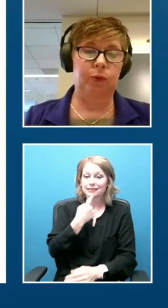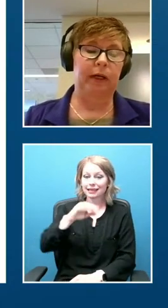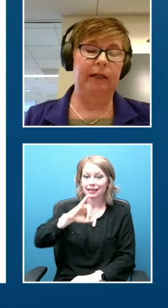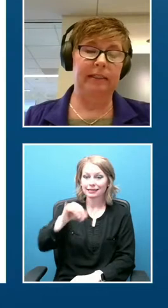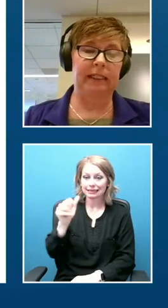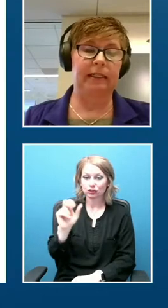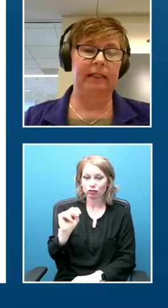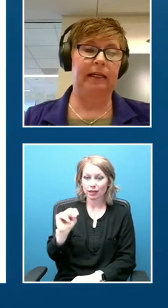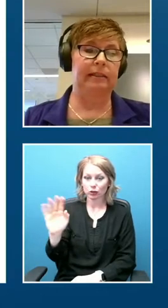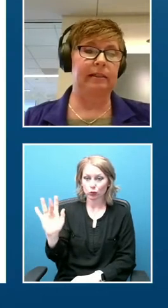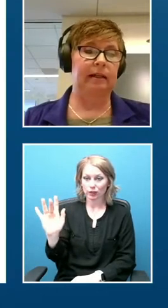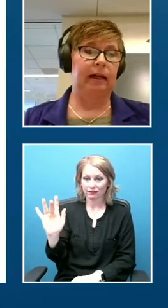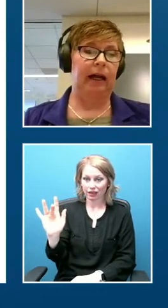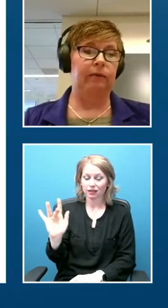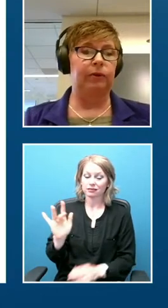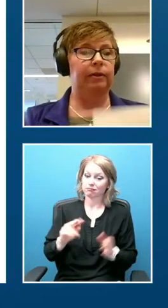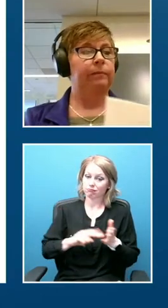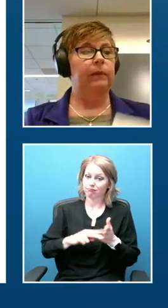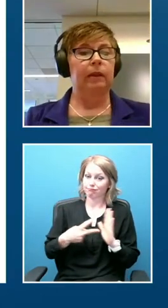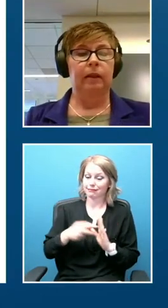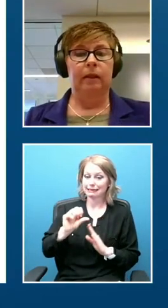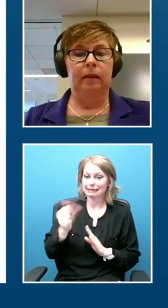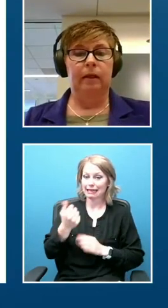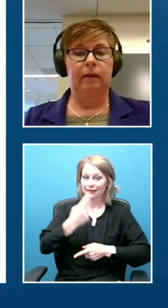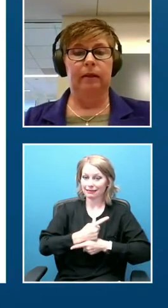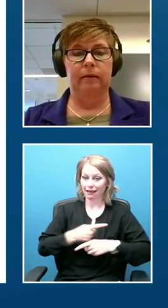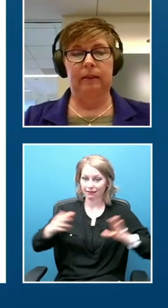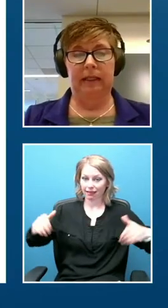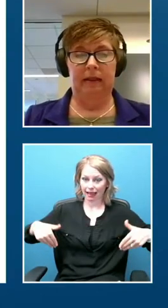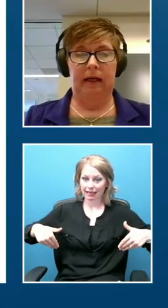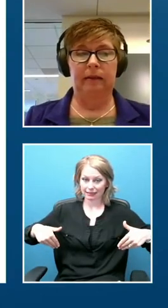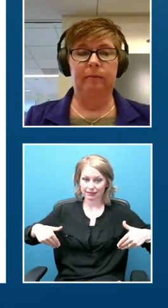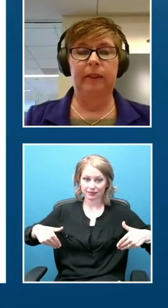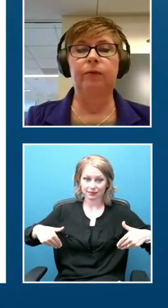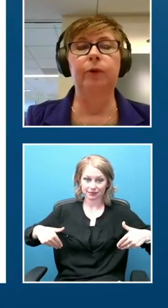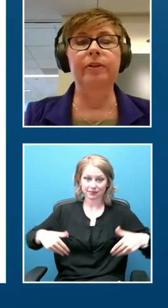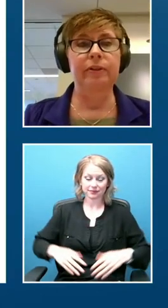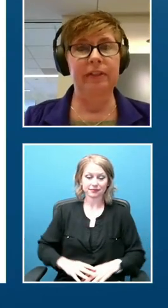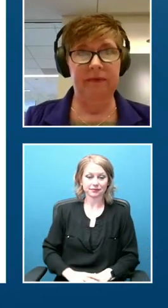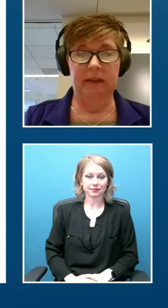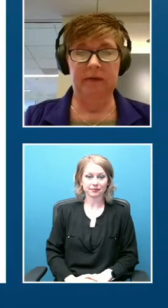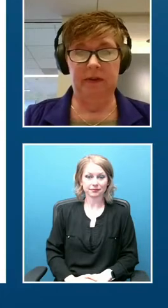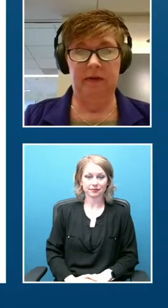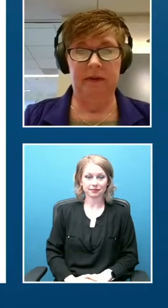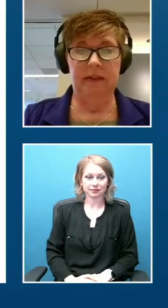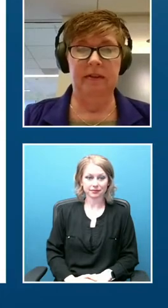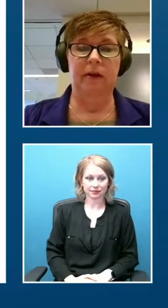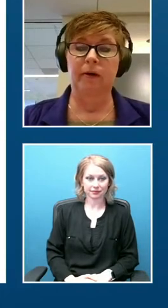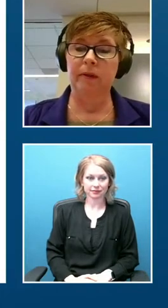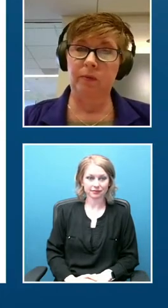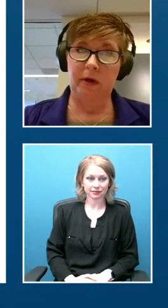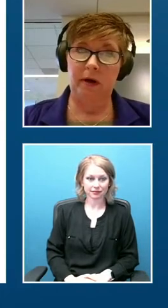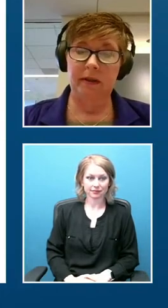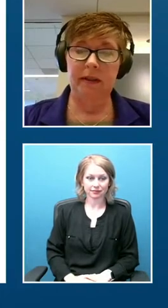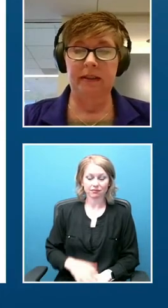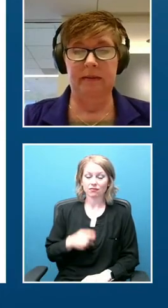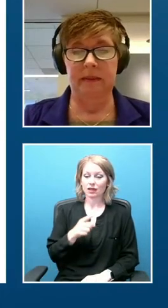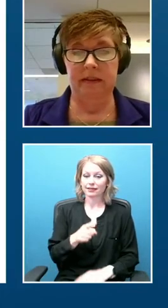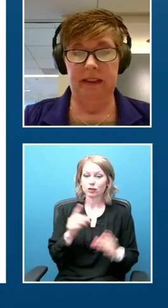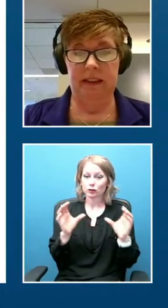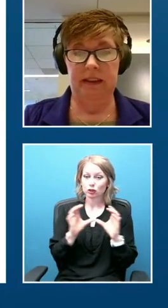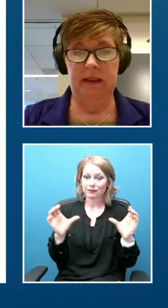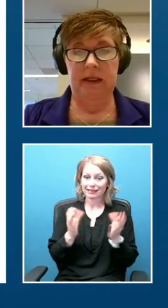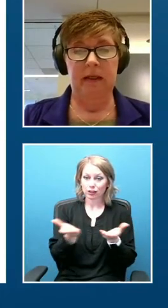25th, 10 days after the deadline. Biafor's certificate of service is not only wrong,